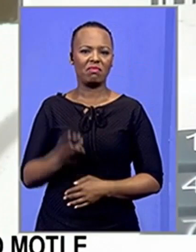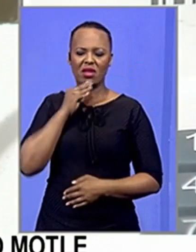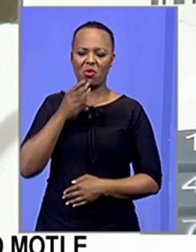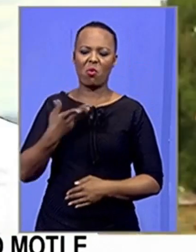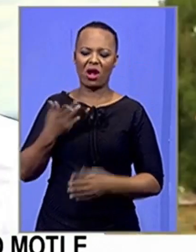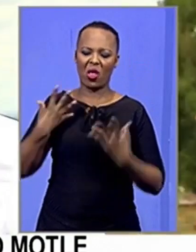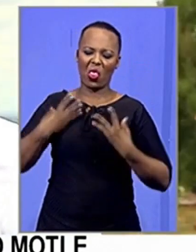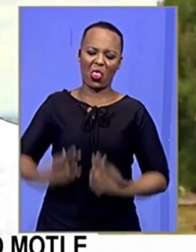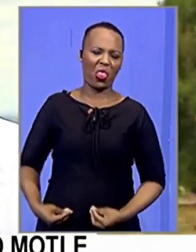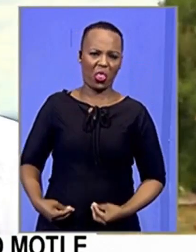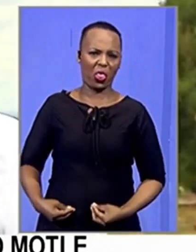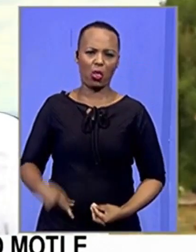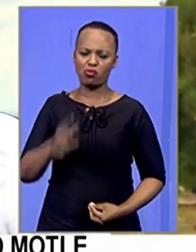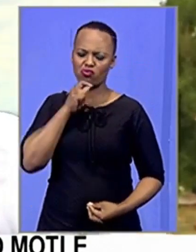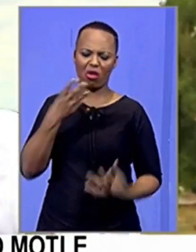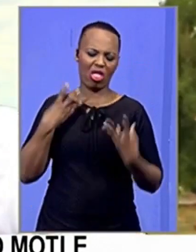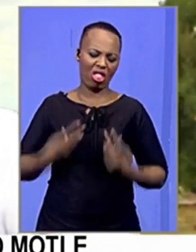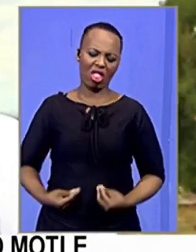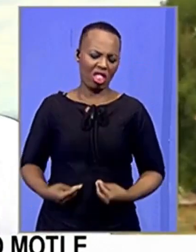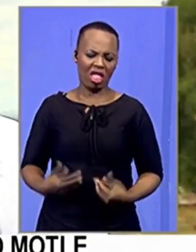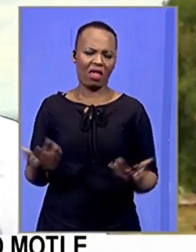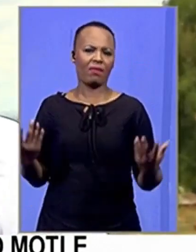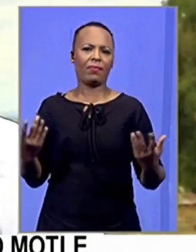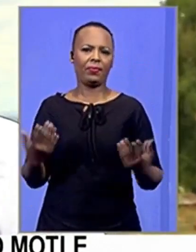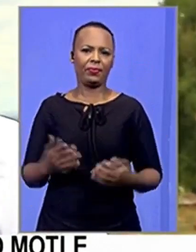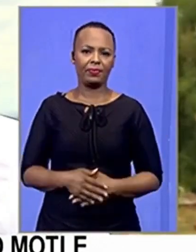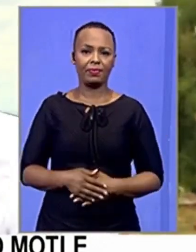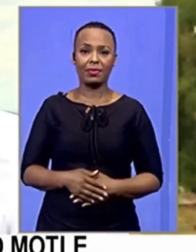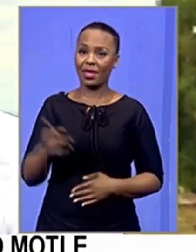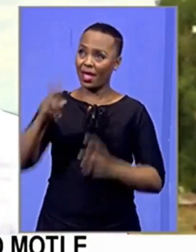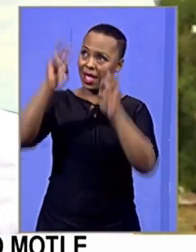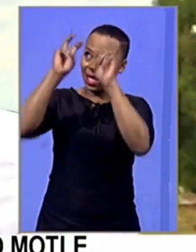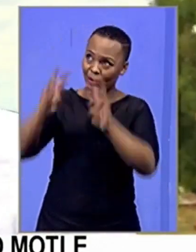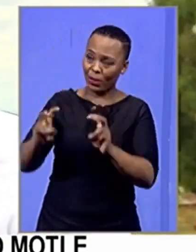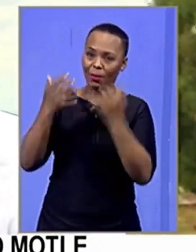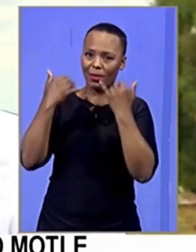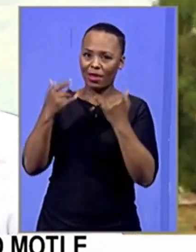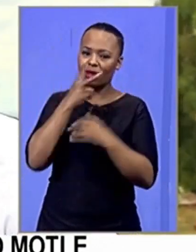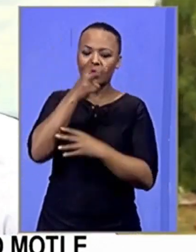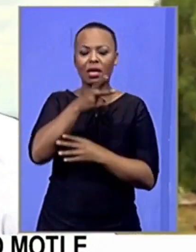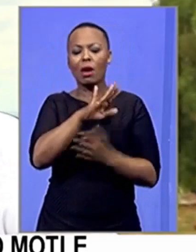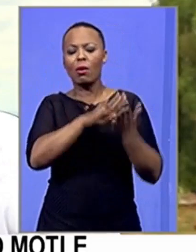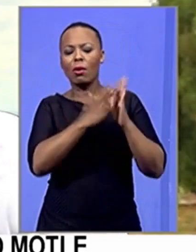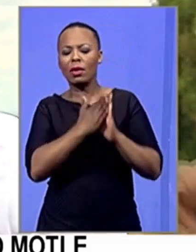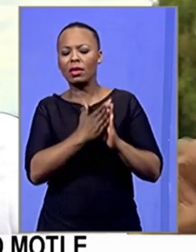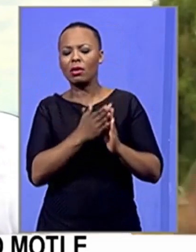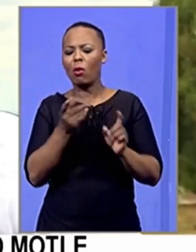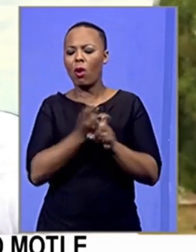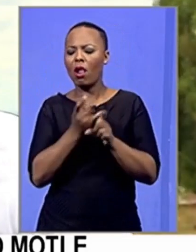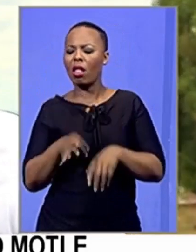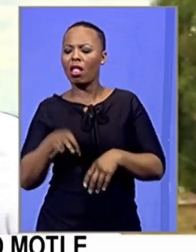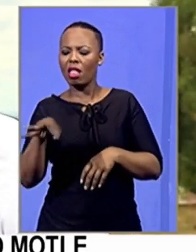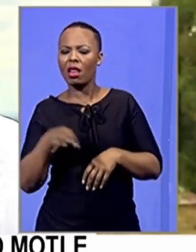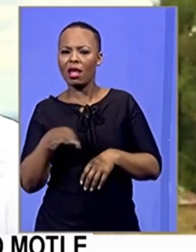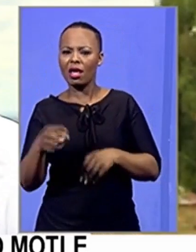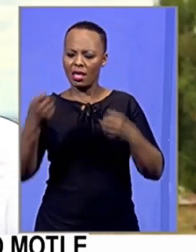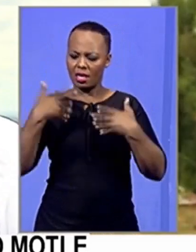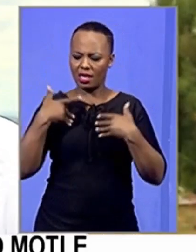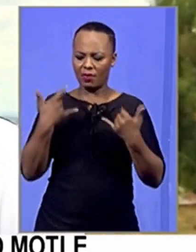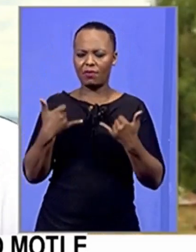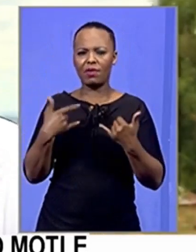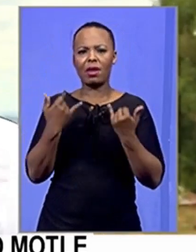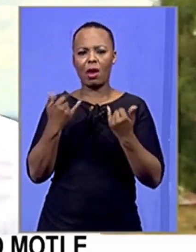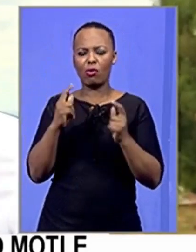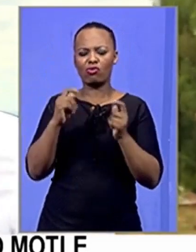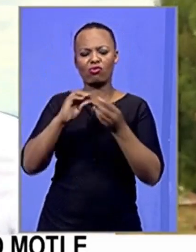dipotla. Eskom gore e bona gore ka nnete tšhelete ba dudi ba etsa ba entsa ha re fe transformer e bona gore tšhelete